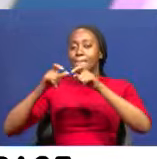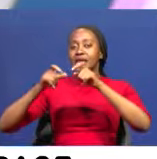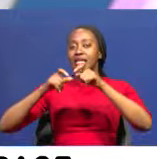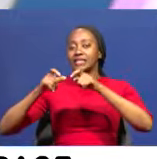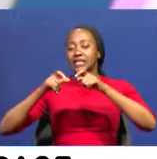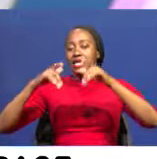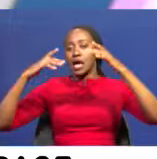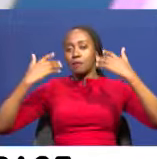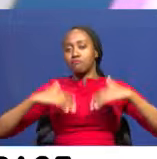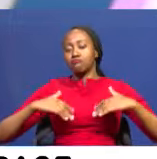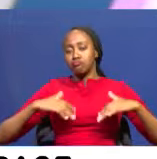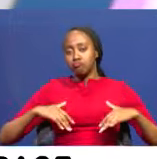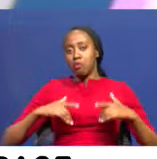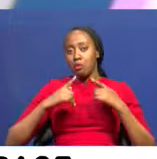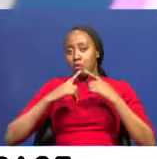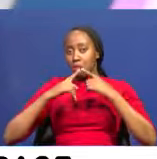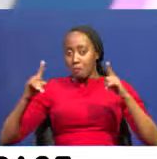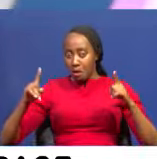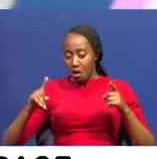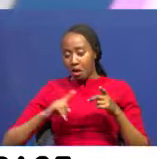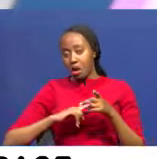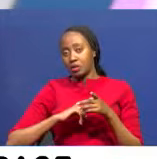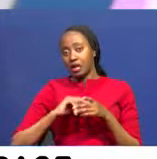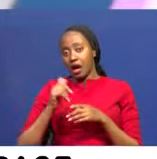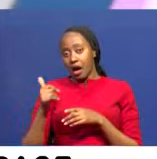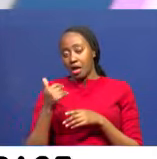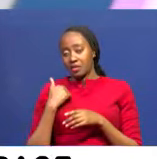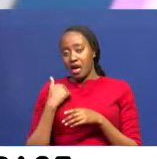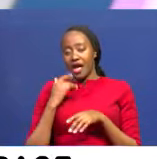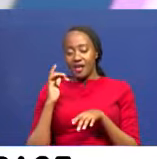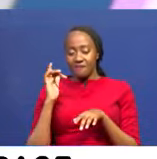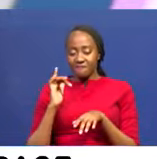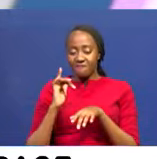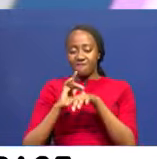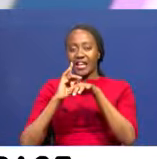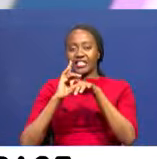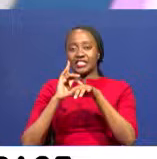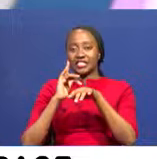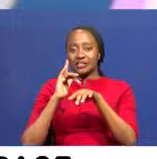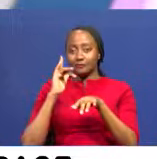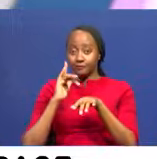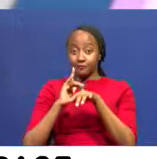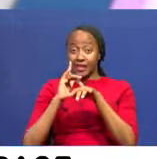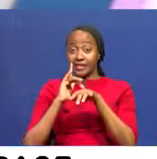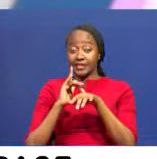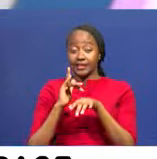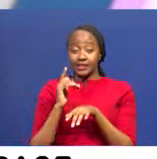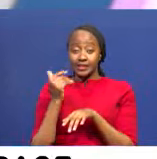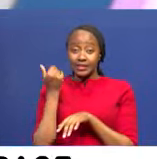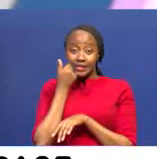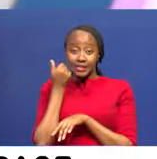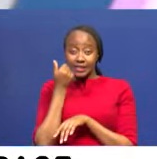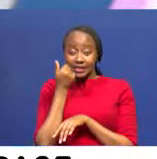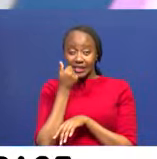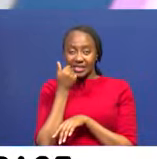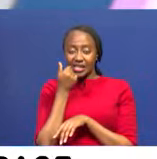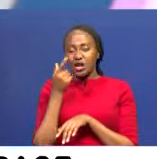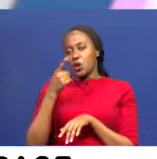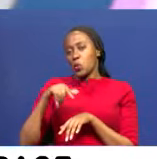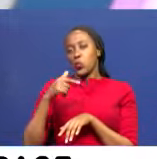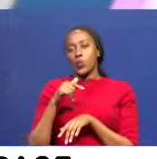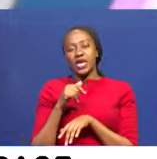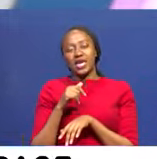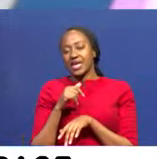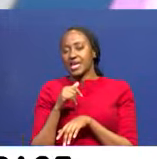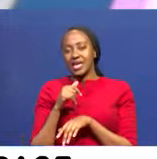the populations. In terms of infectious diseases, we're not doing too badly